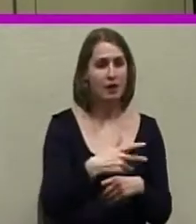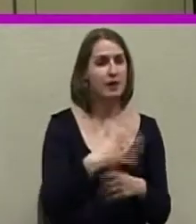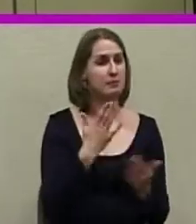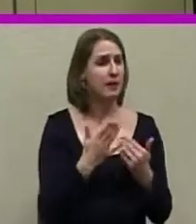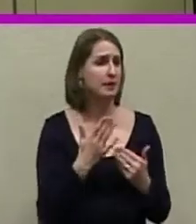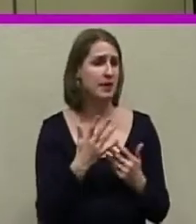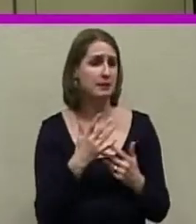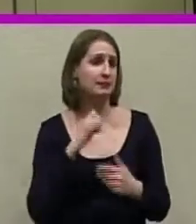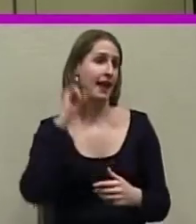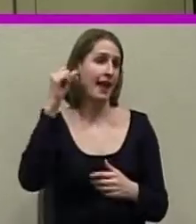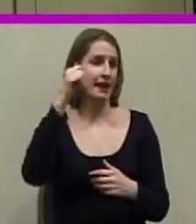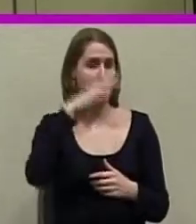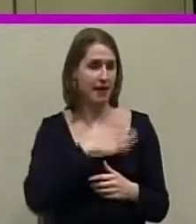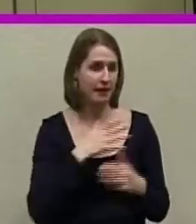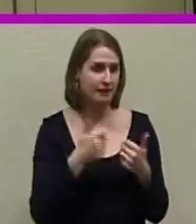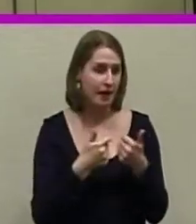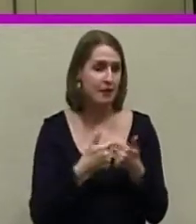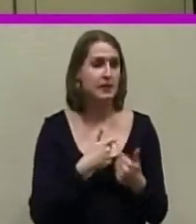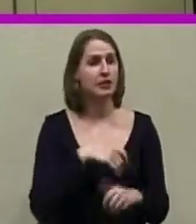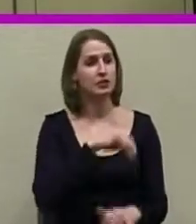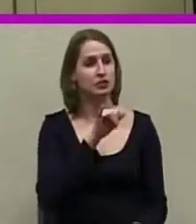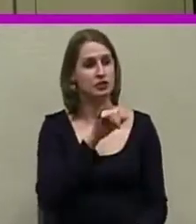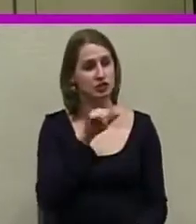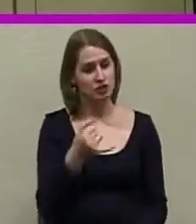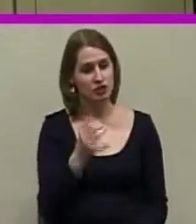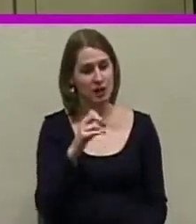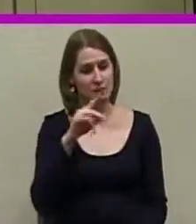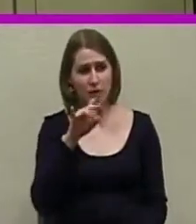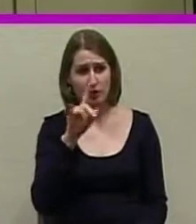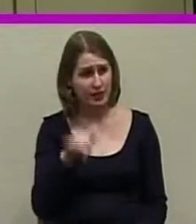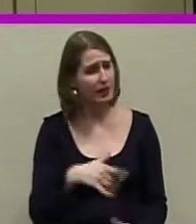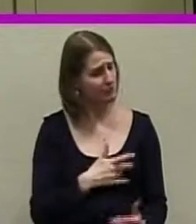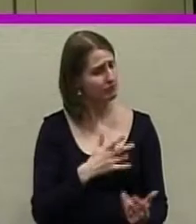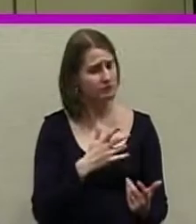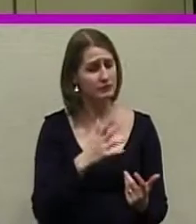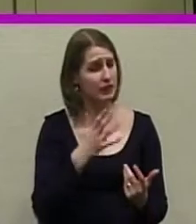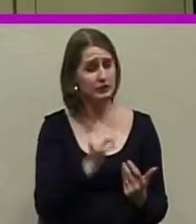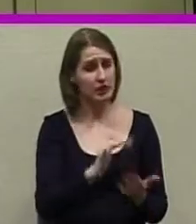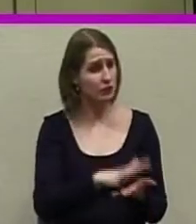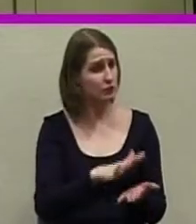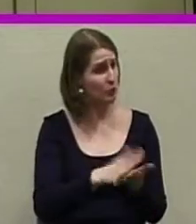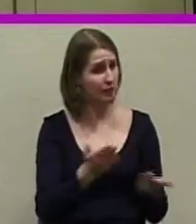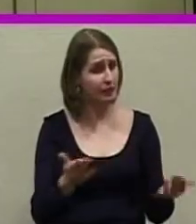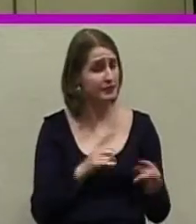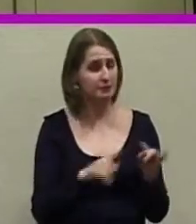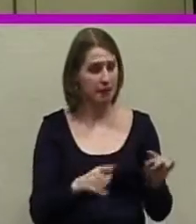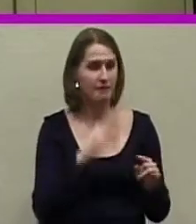might do Jeopardy. It was still academics, but it was fun. We were going to laugh, we were going to have a good time. If there were